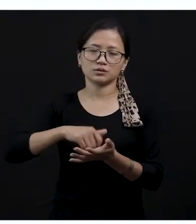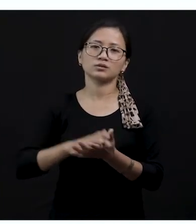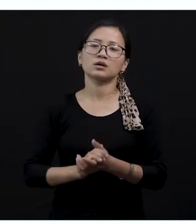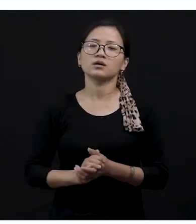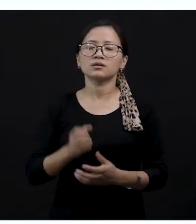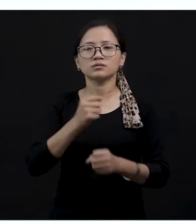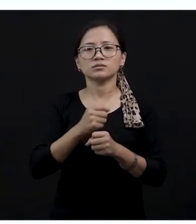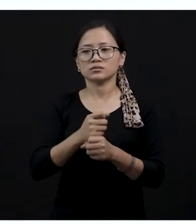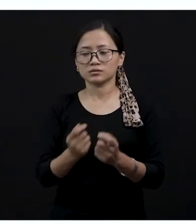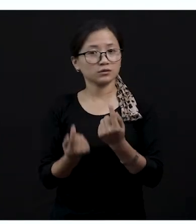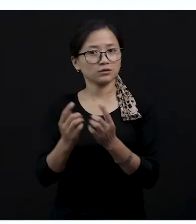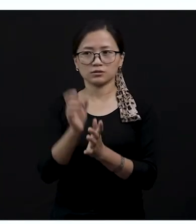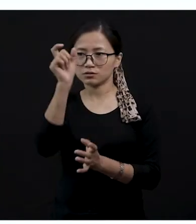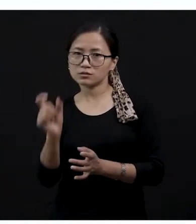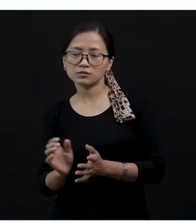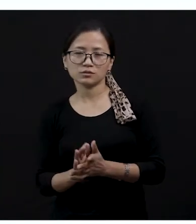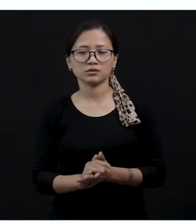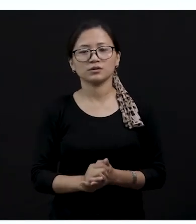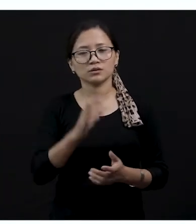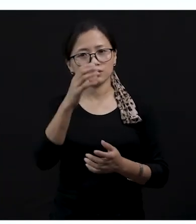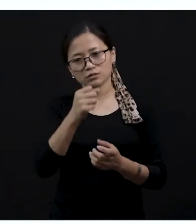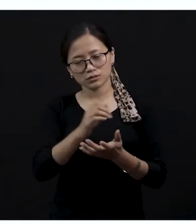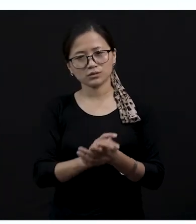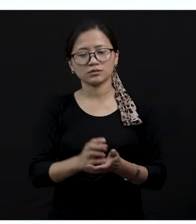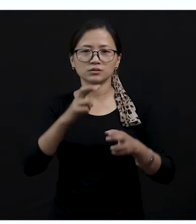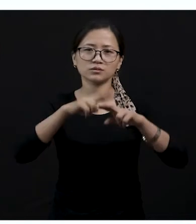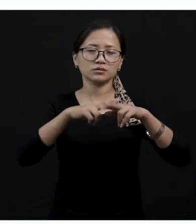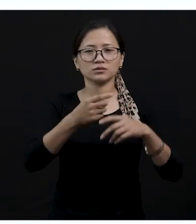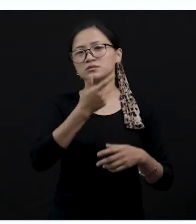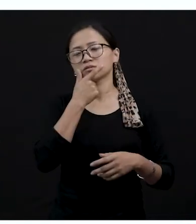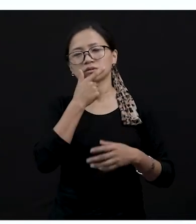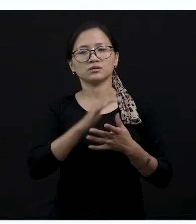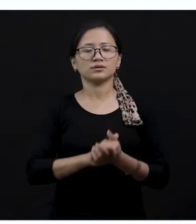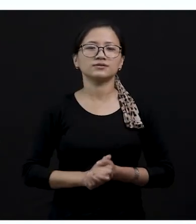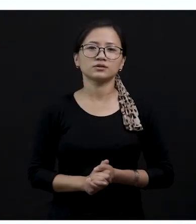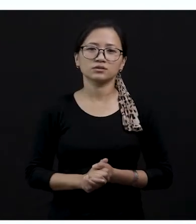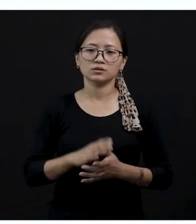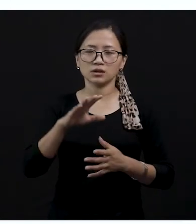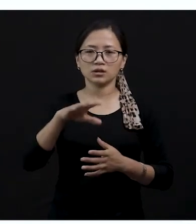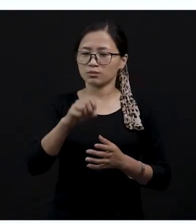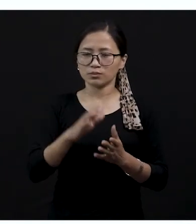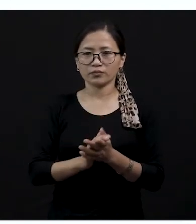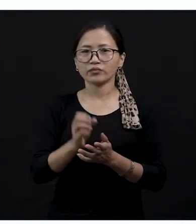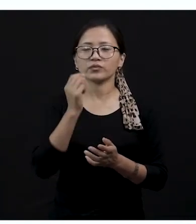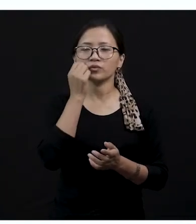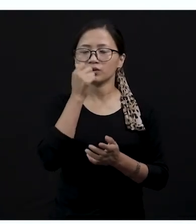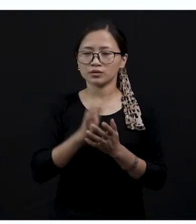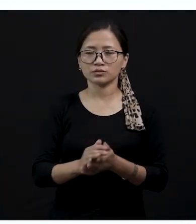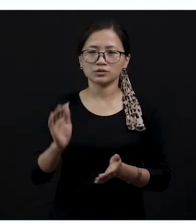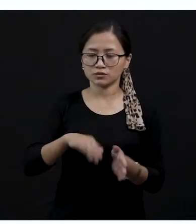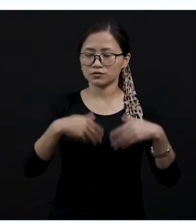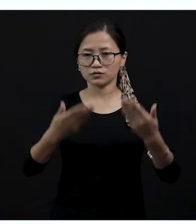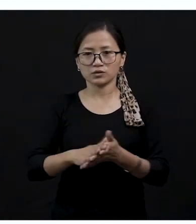The gardener was controlling his laughter. He found it very funny that Daddy was in the pond struggling to come out, okay?